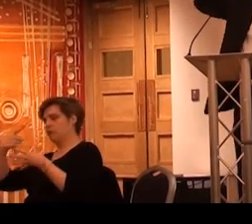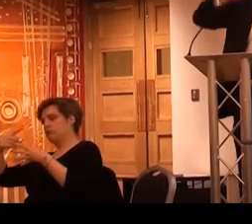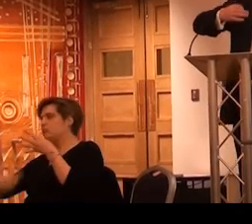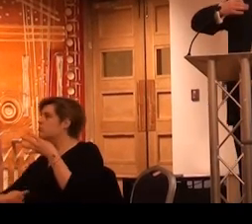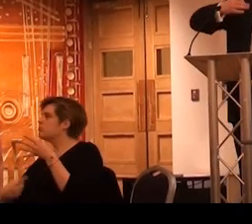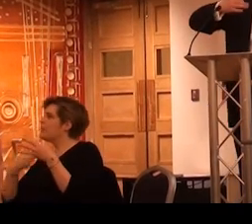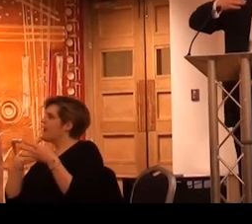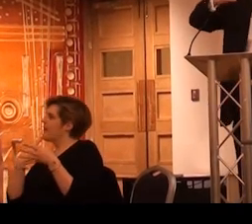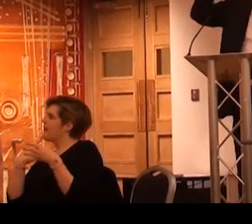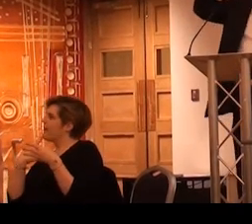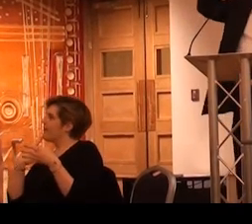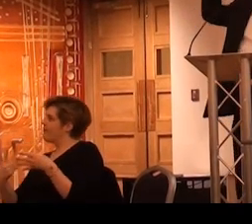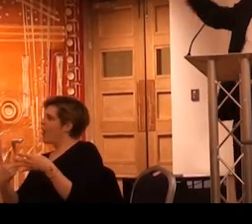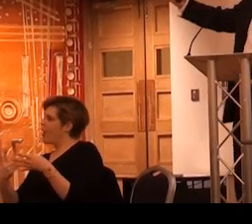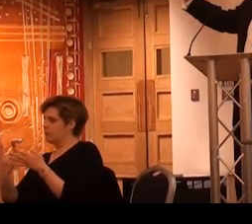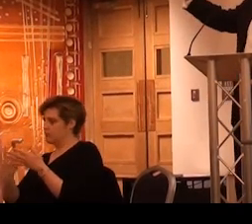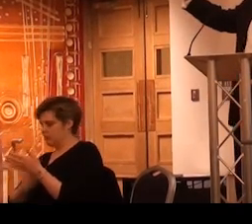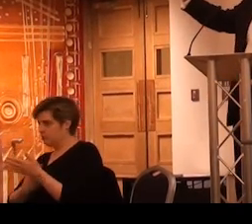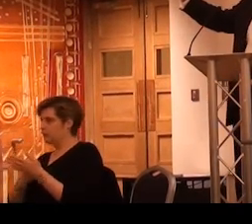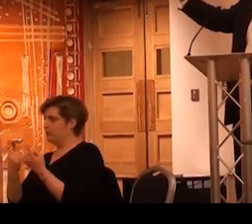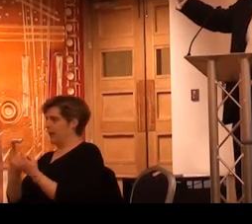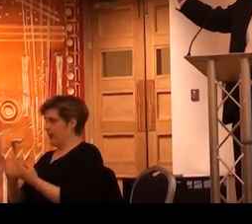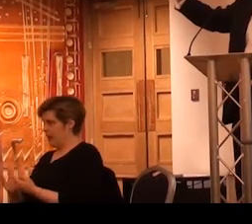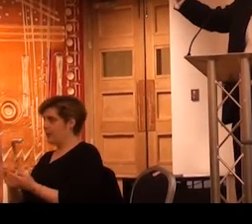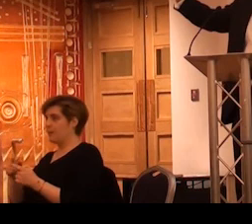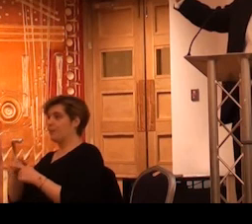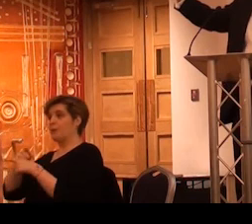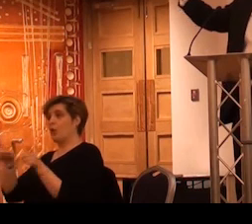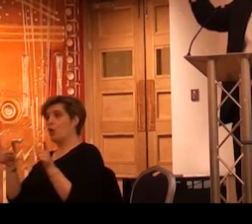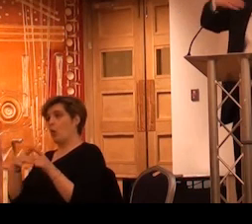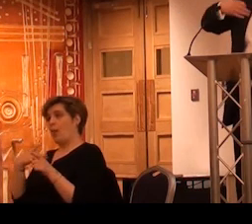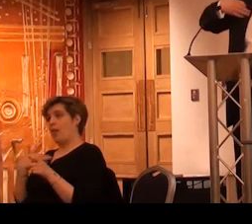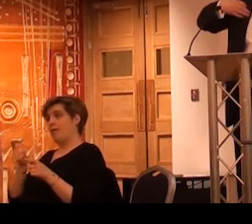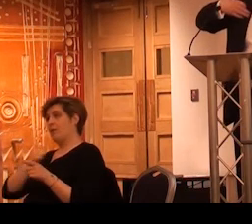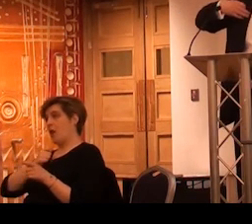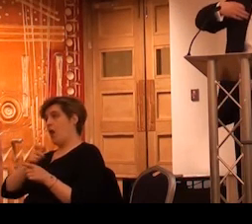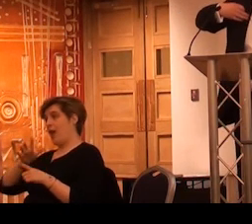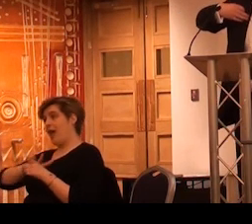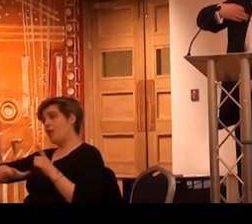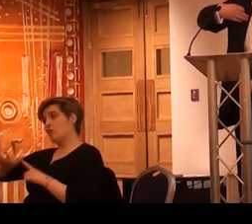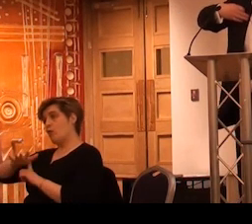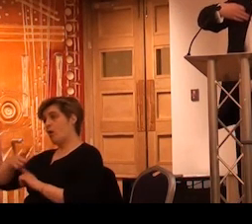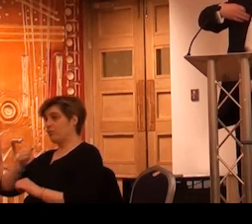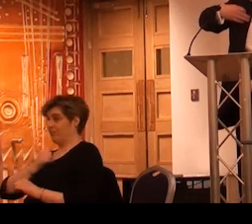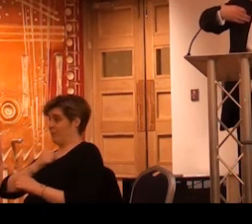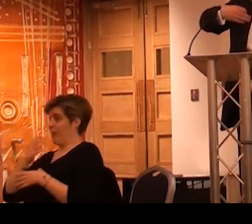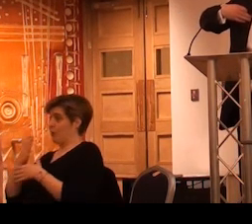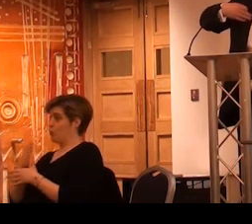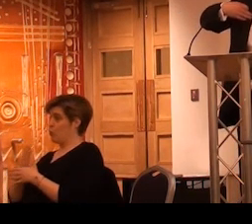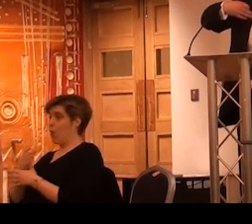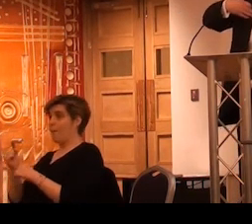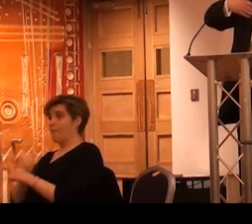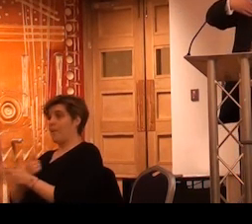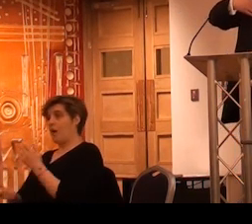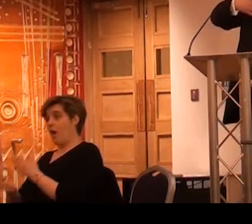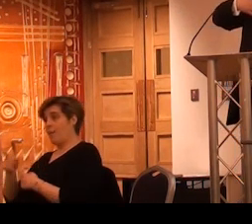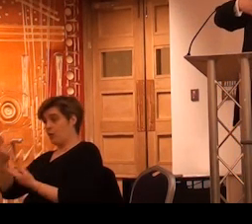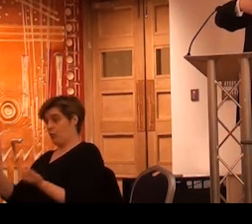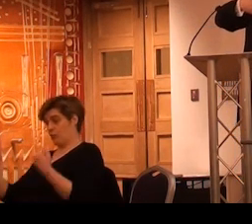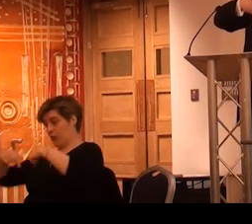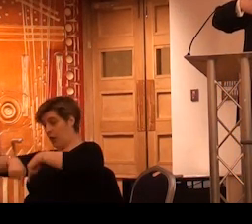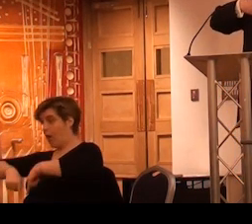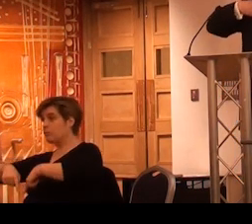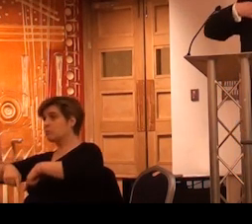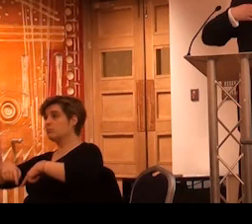statement, starts from the principle. If you live in our area, you come to our school, and ultimately it's my job to make that happen, and happen